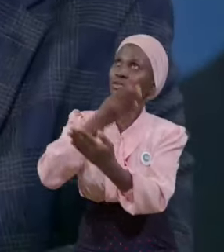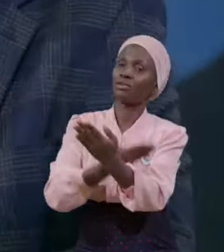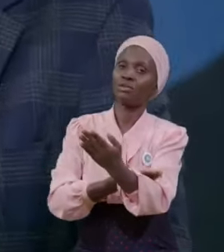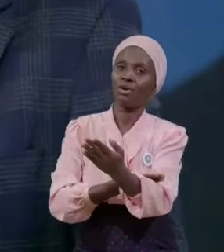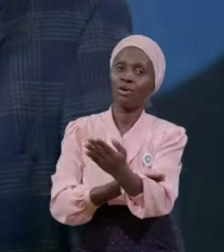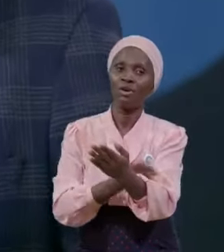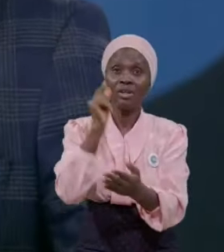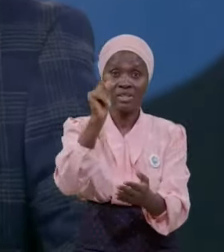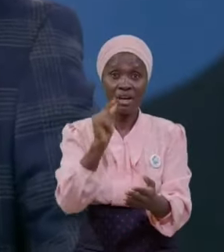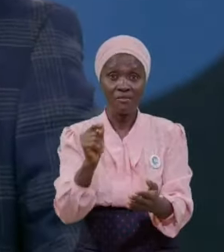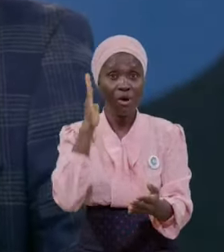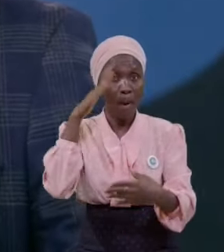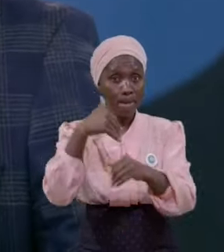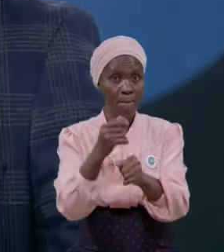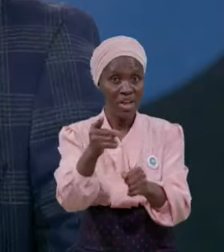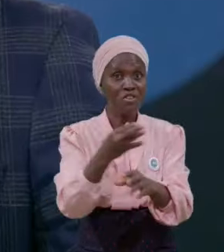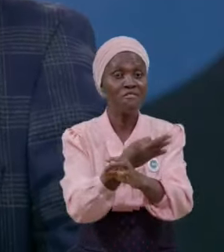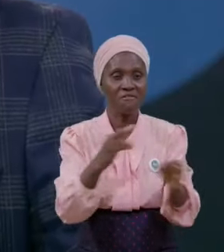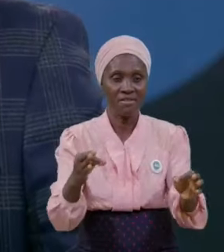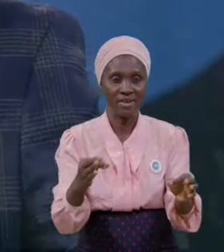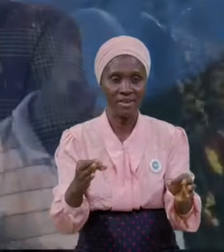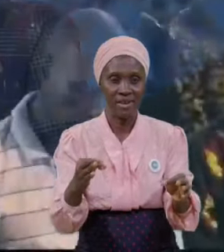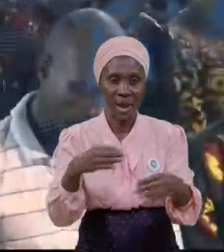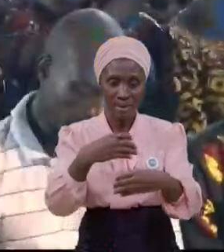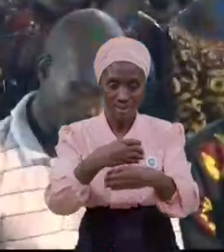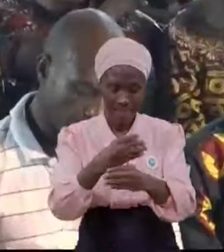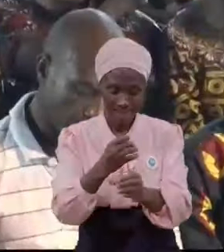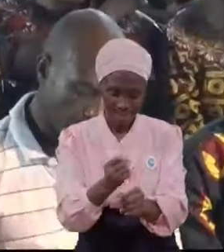Tonight, make you free.